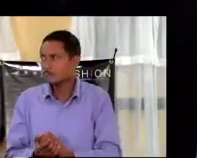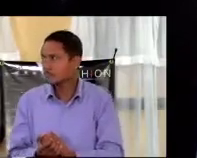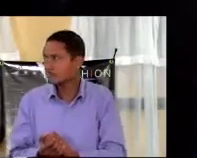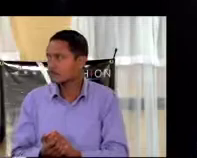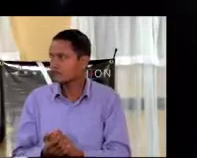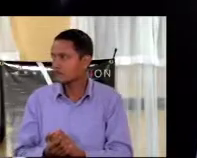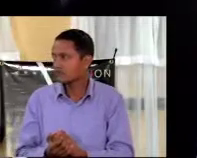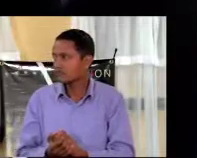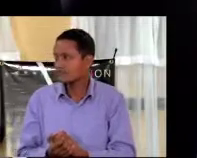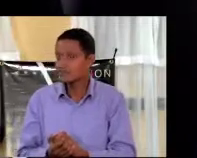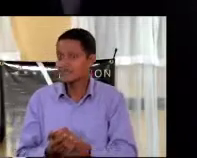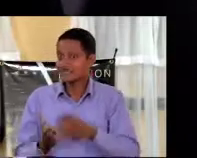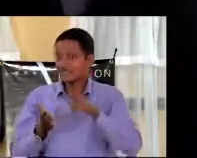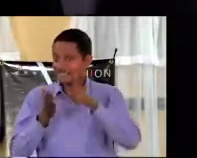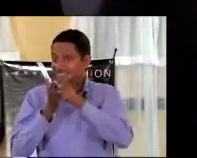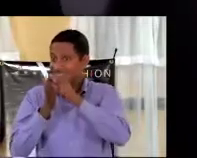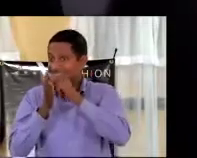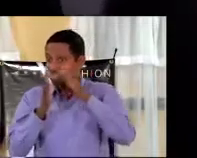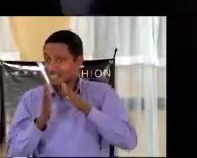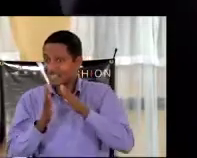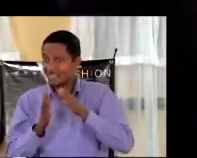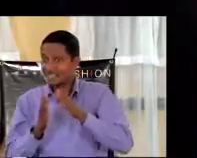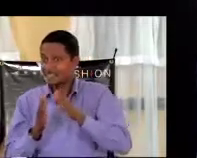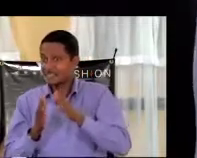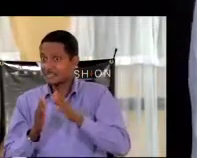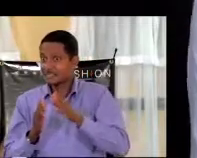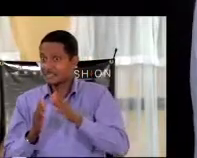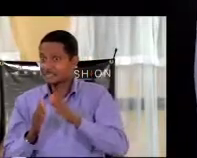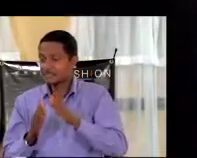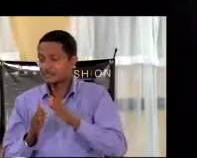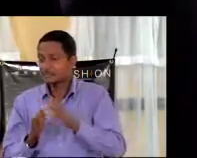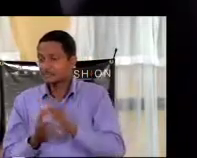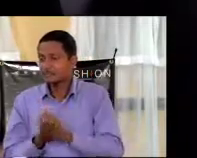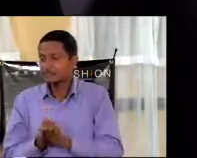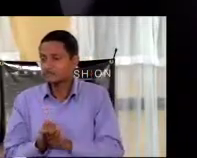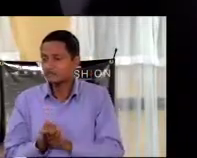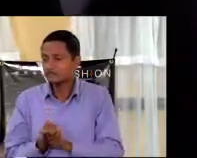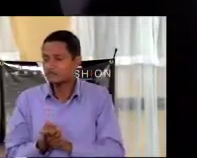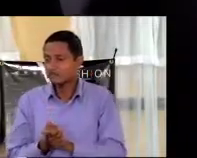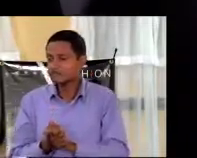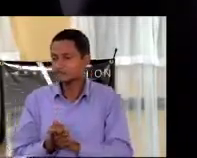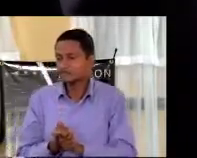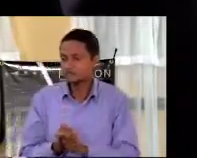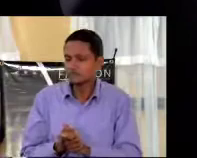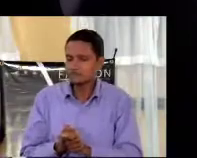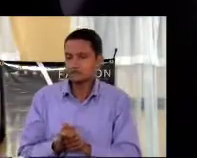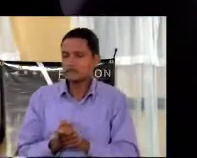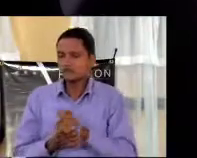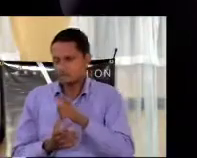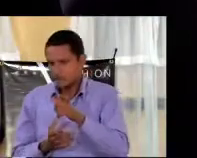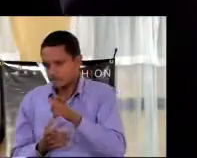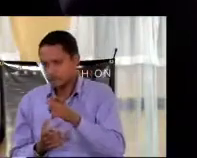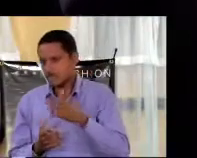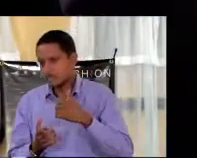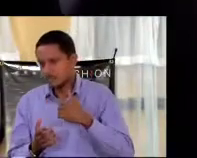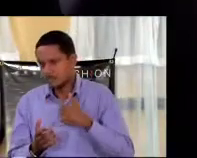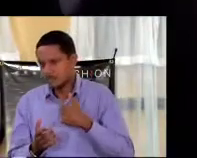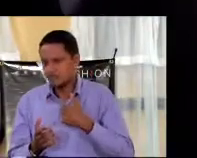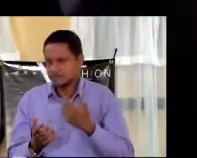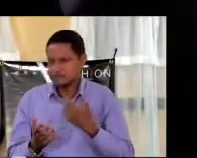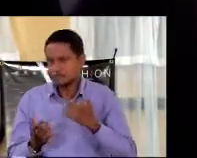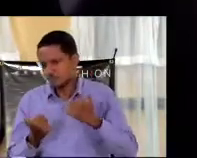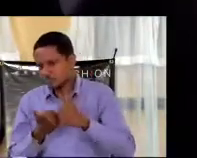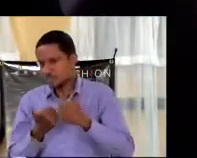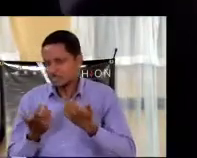that designer who is compromised in my mind is now in a setting in